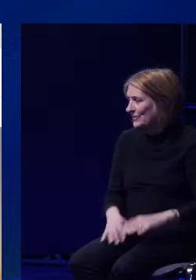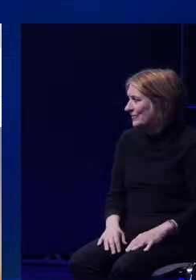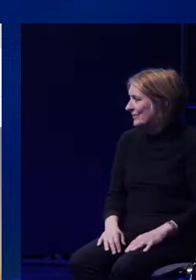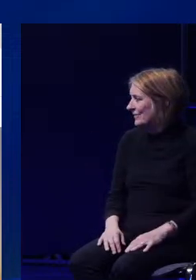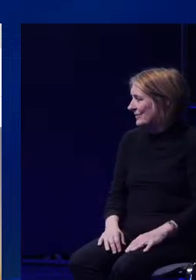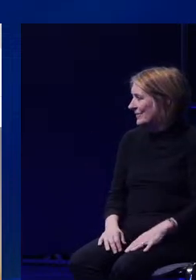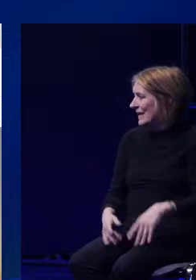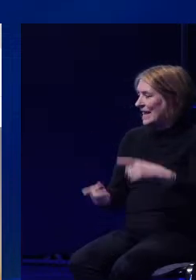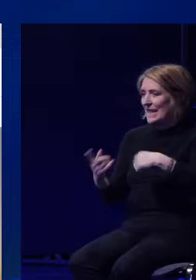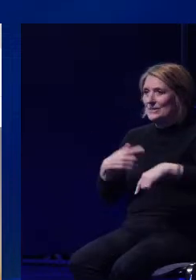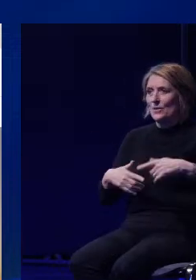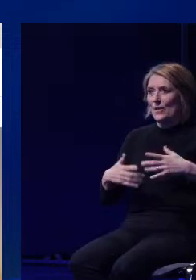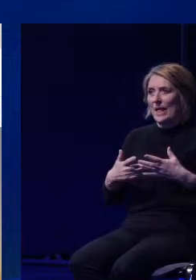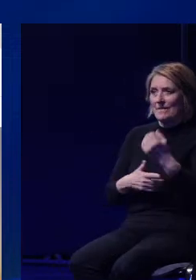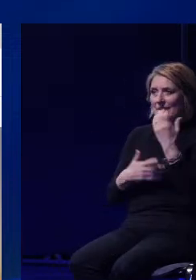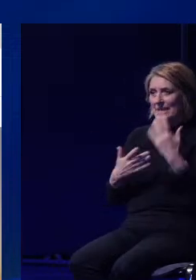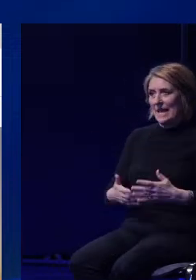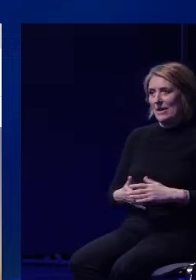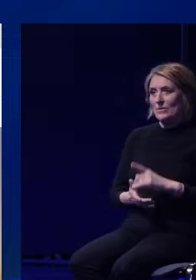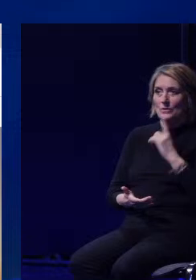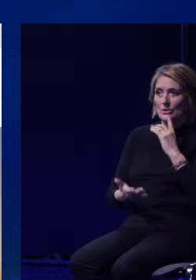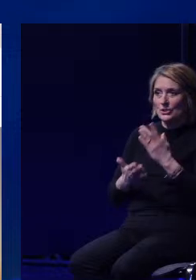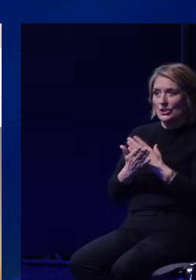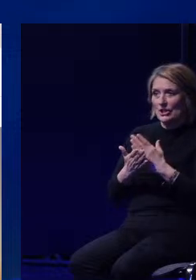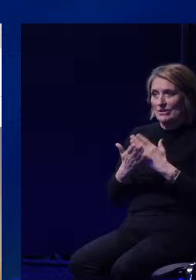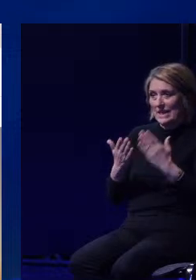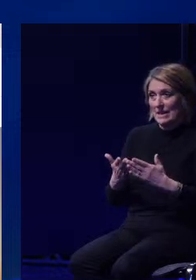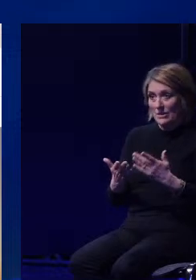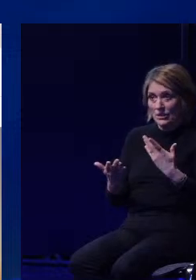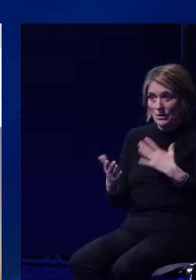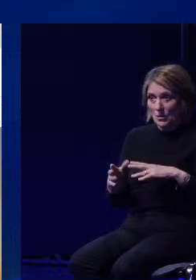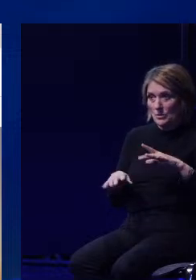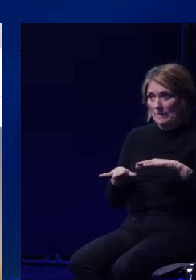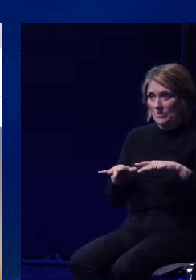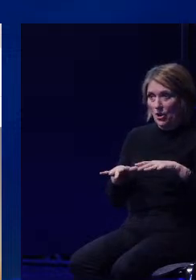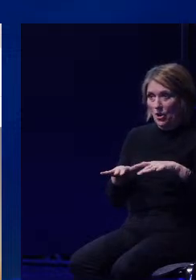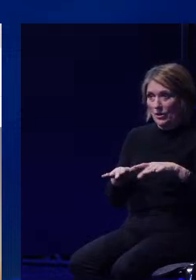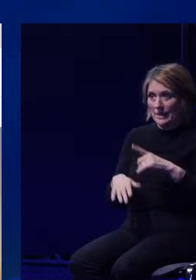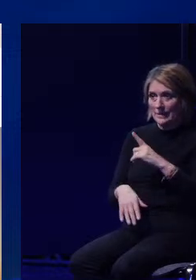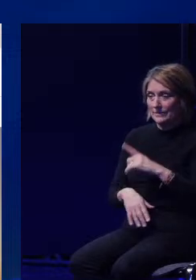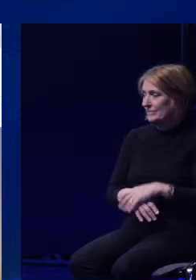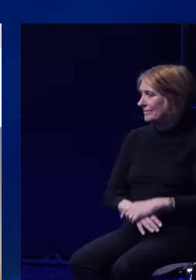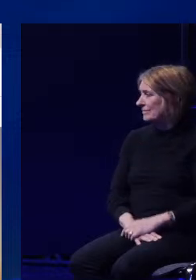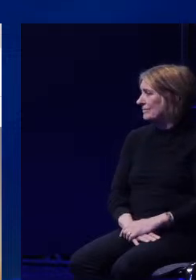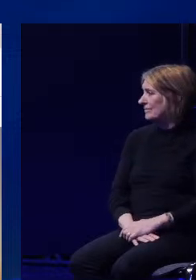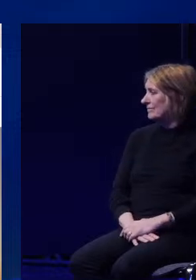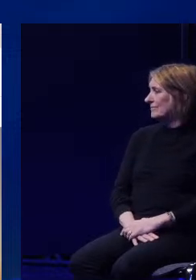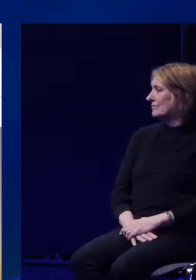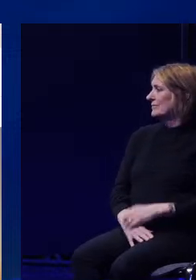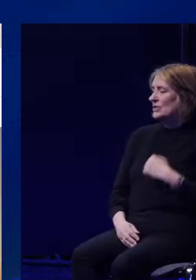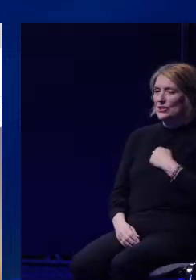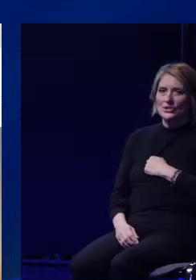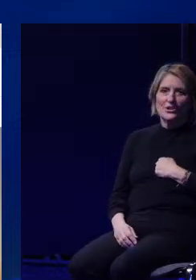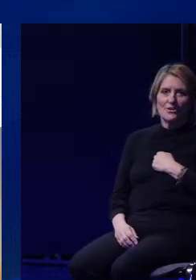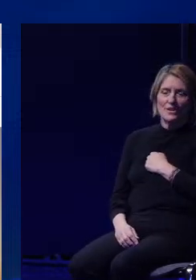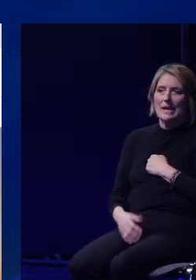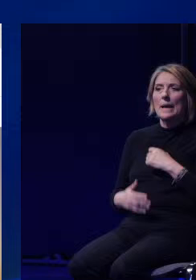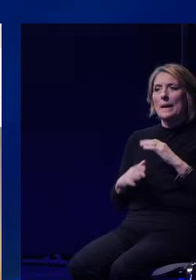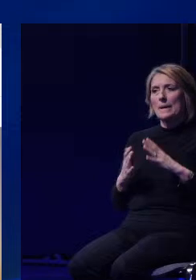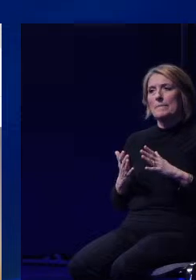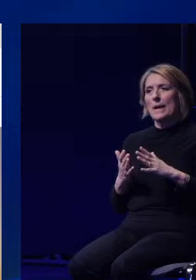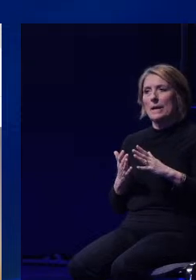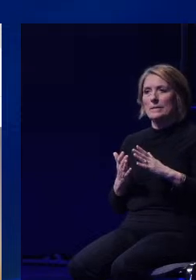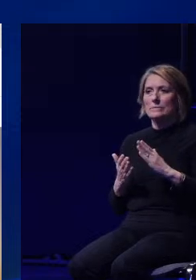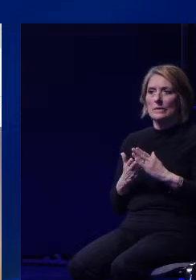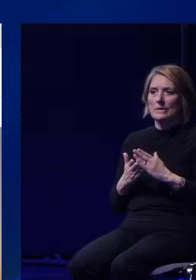now? Okay. You want to do it now? Well, you have to log in. Okay, sorry about that. But I will